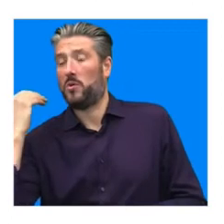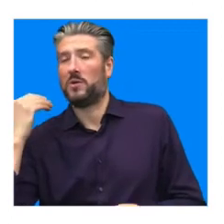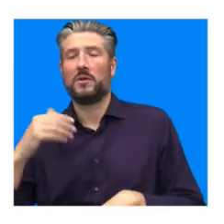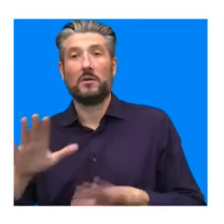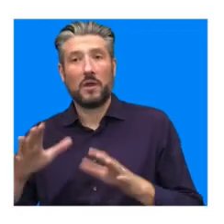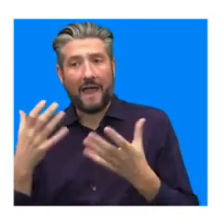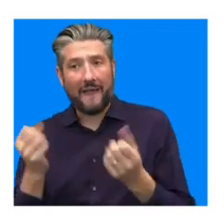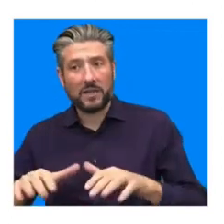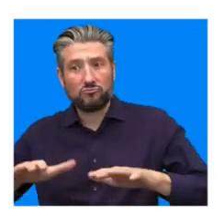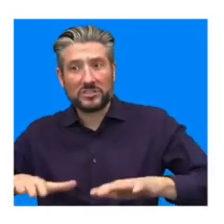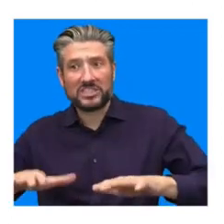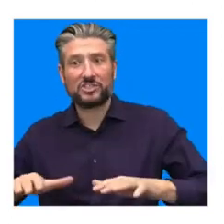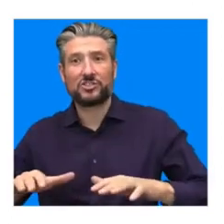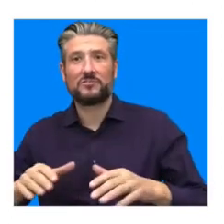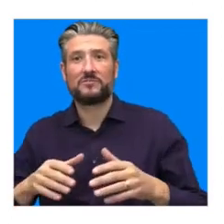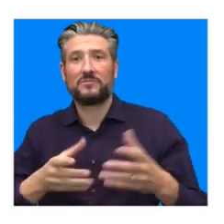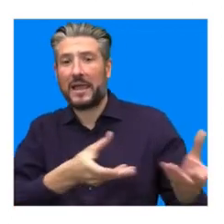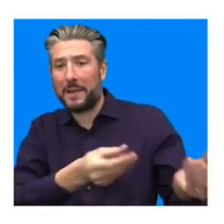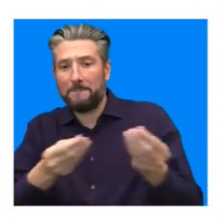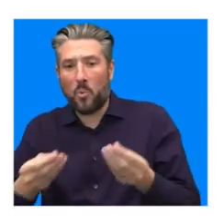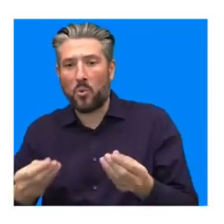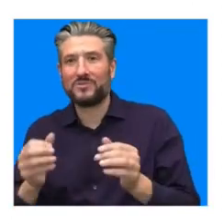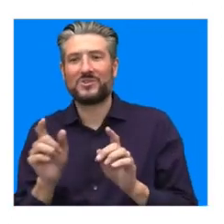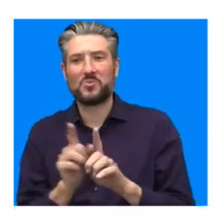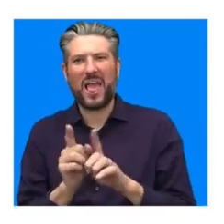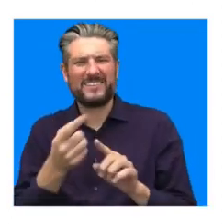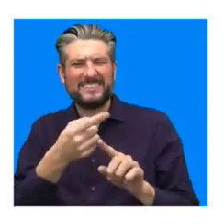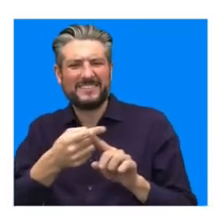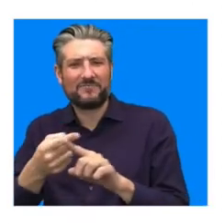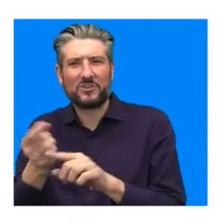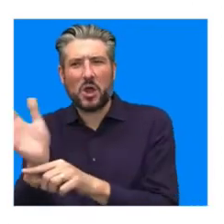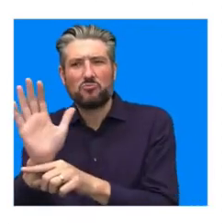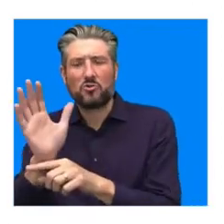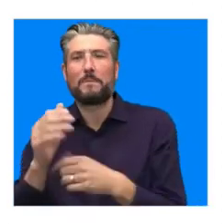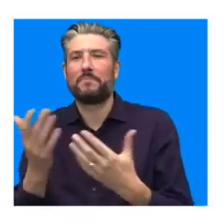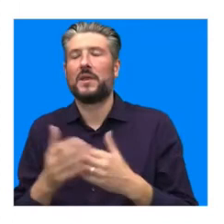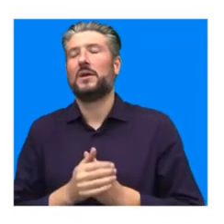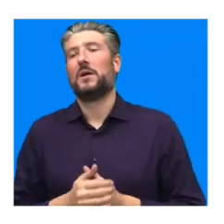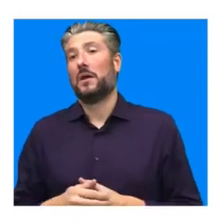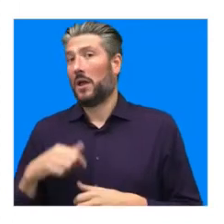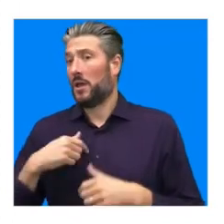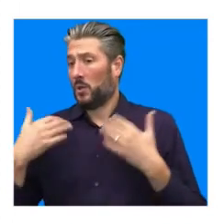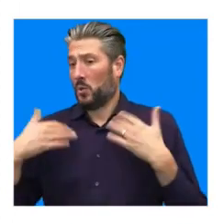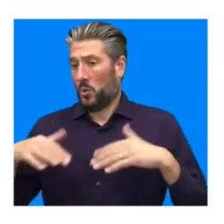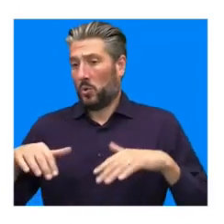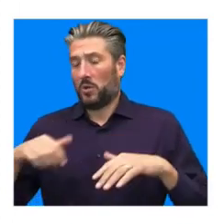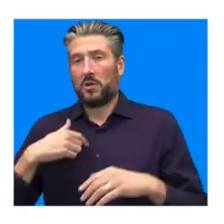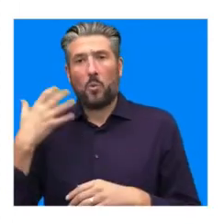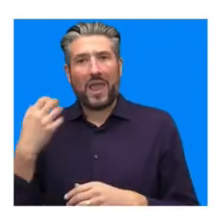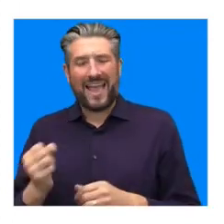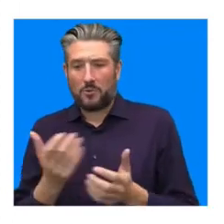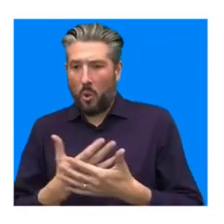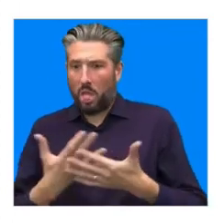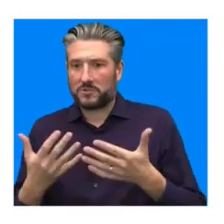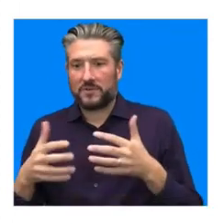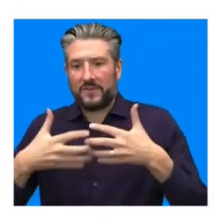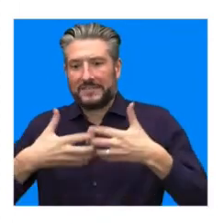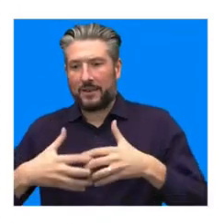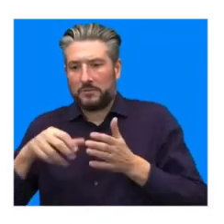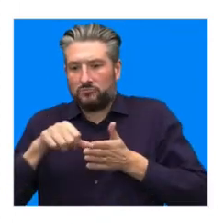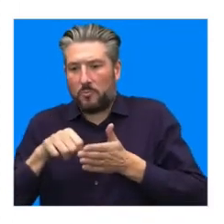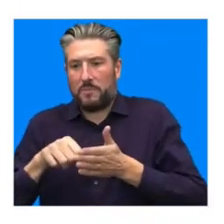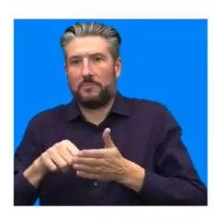imports, packaged as Masterpiece, Theater, and Mystery. We had a tremendous amount of technical hurdles to overcome.